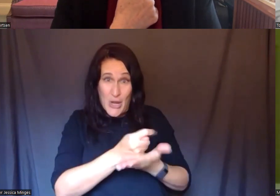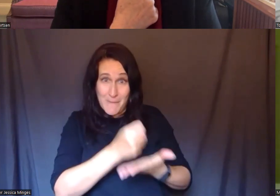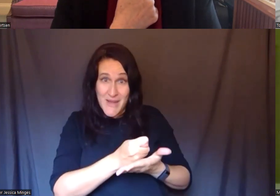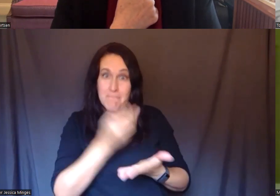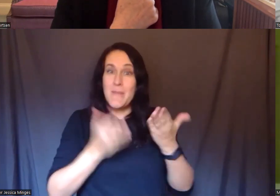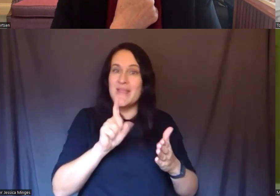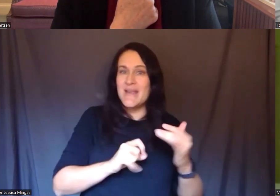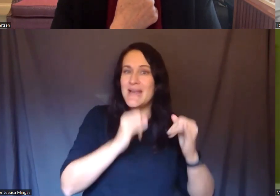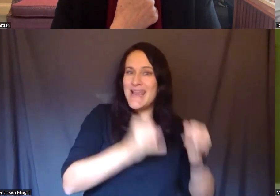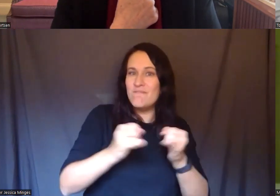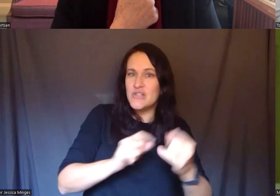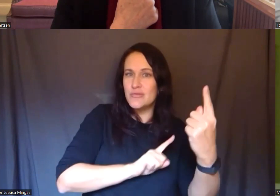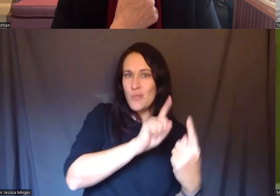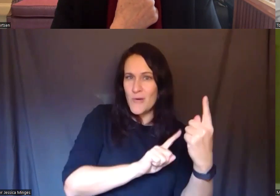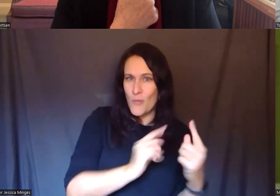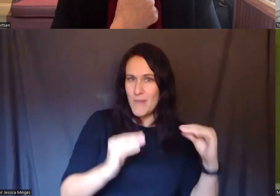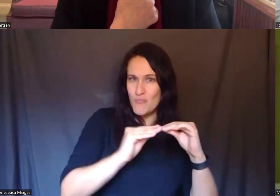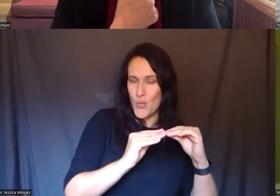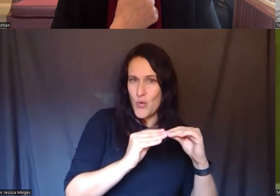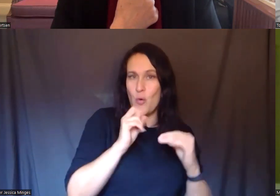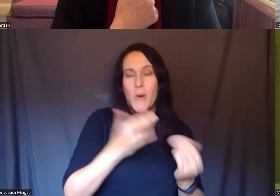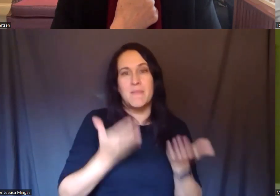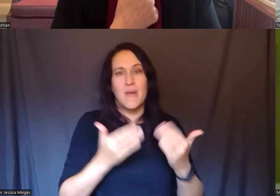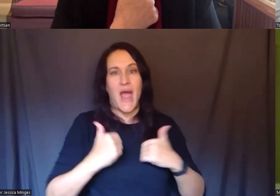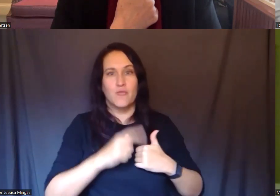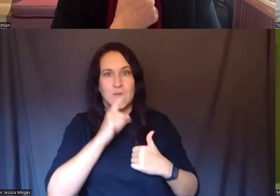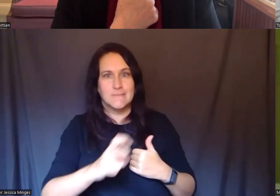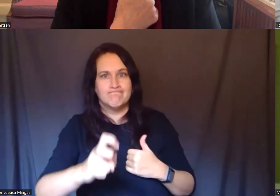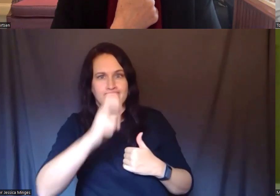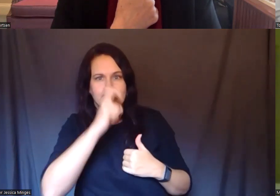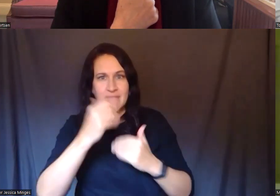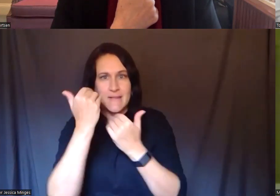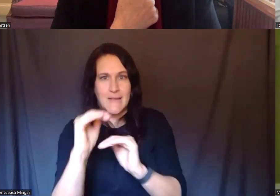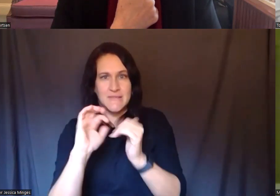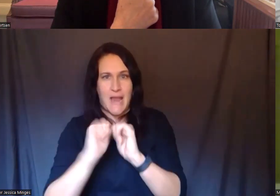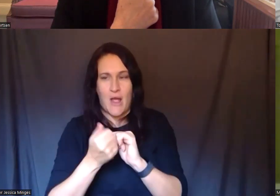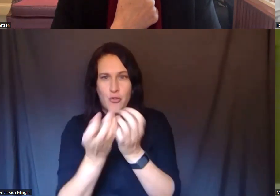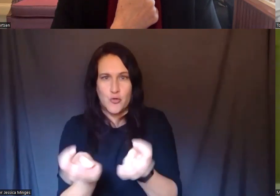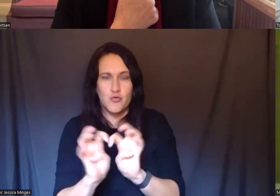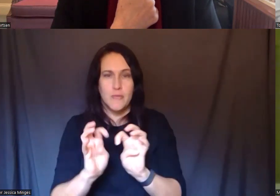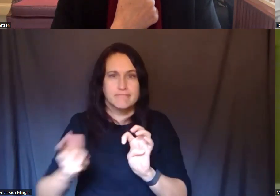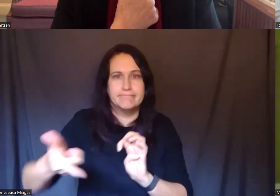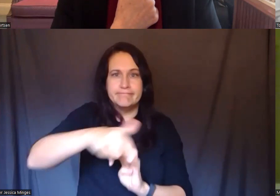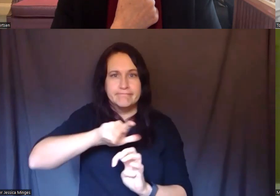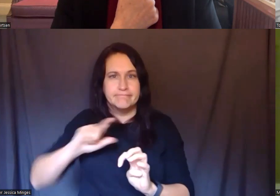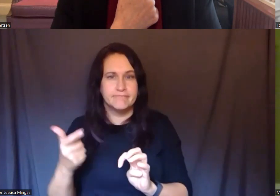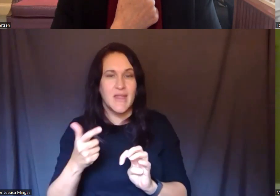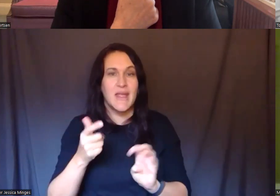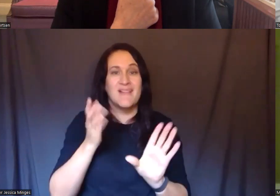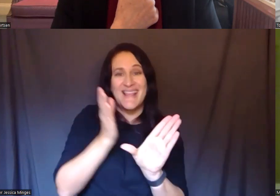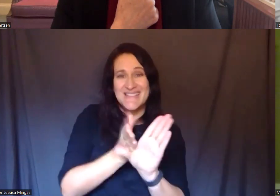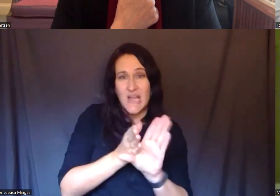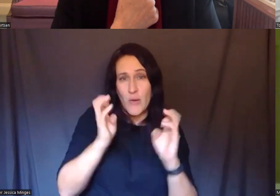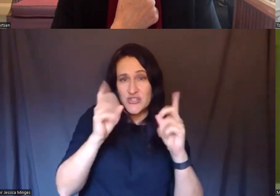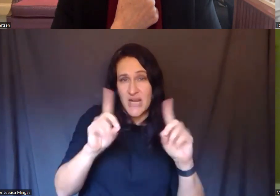more, or it may be that you need to have some really strict limitations on how that group runs. A psychoeducation group is often